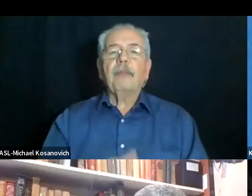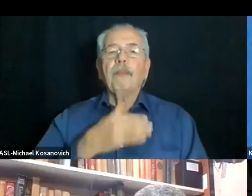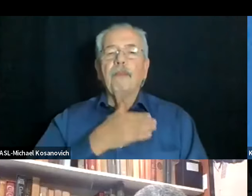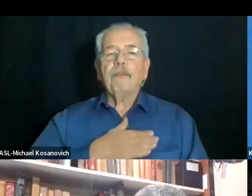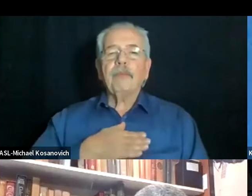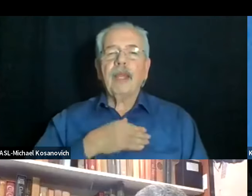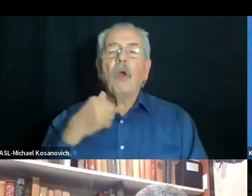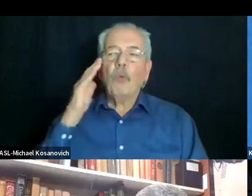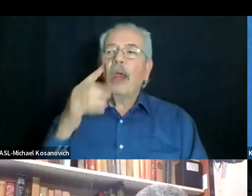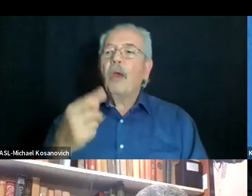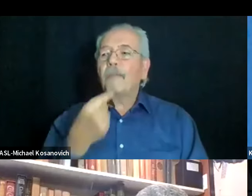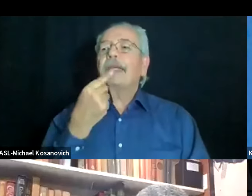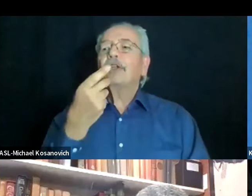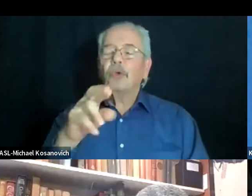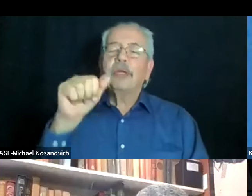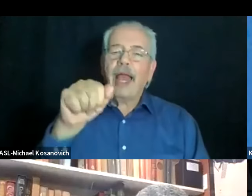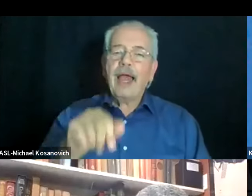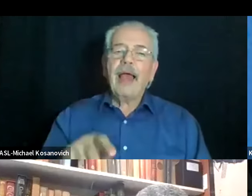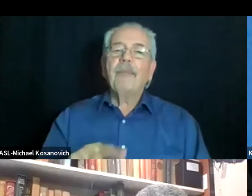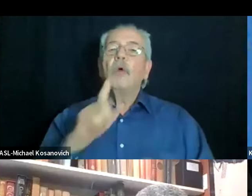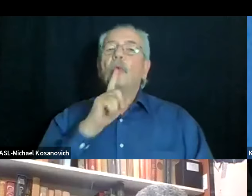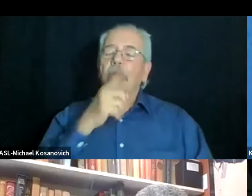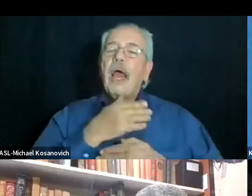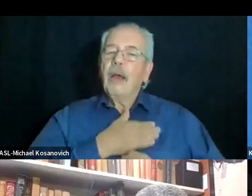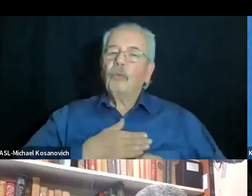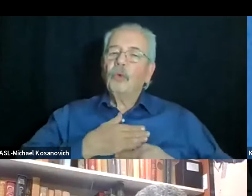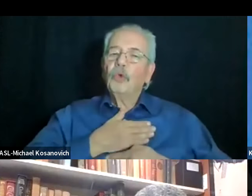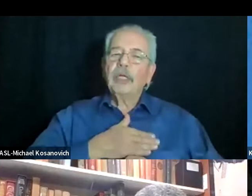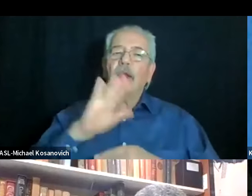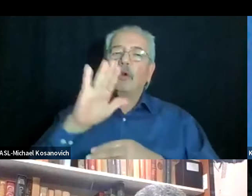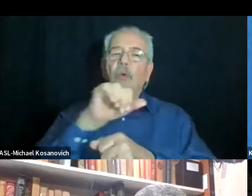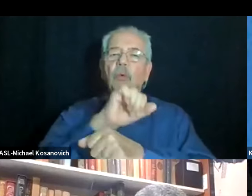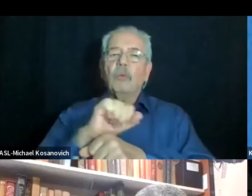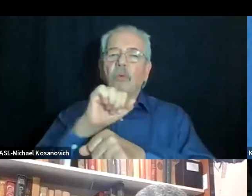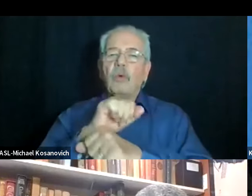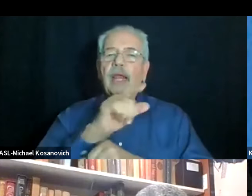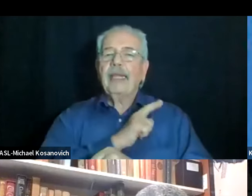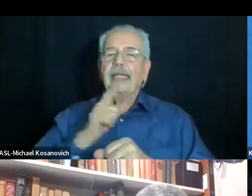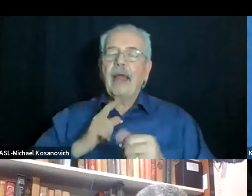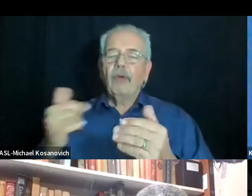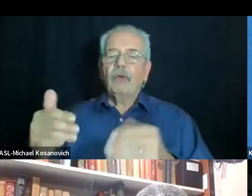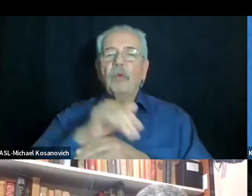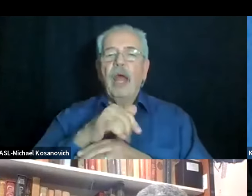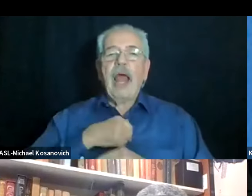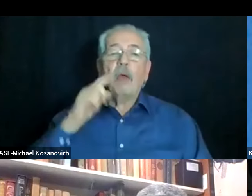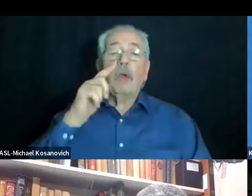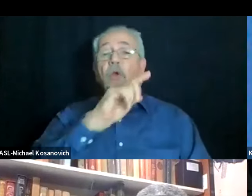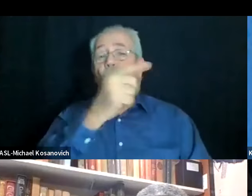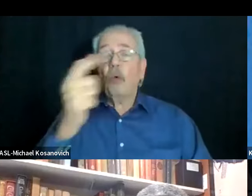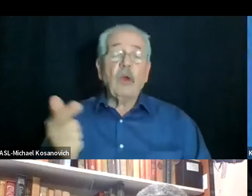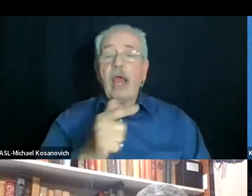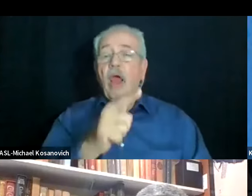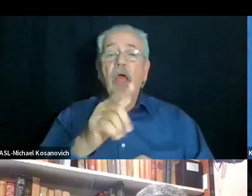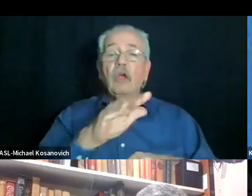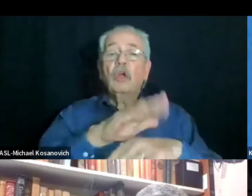We will miss her, but really appreciate the work she's doing at the legislature tonight. So I'm going to go around and call on each